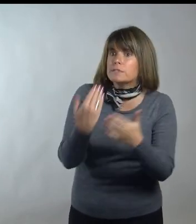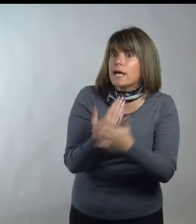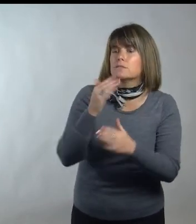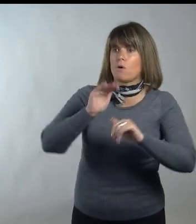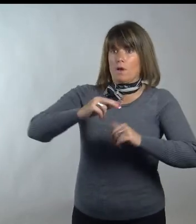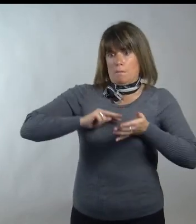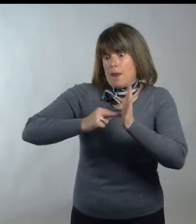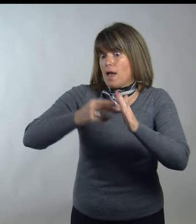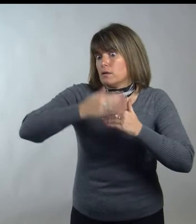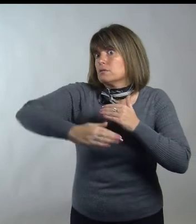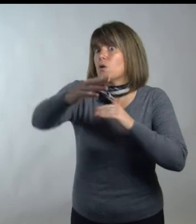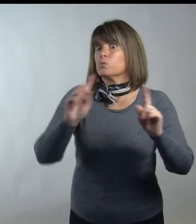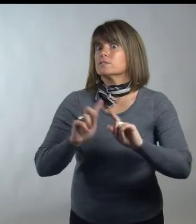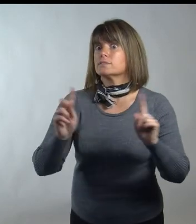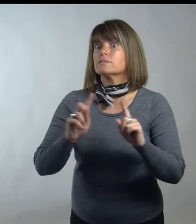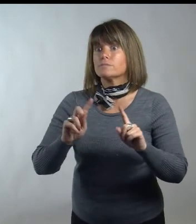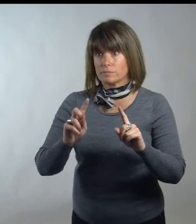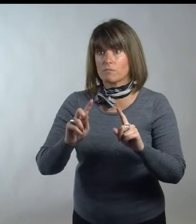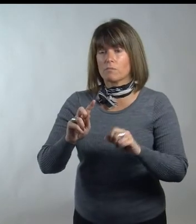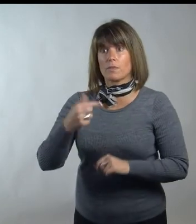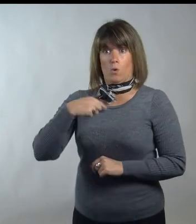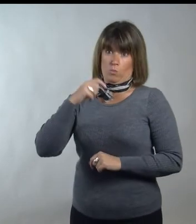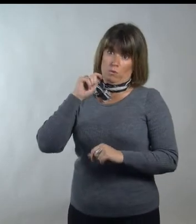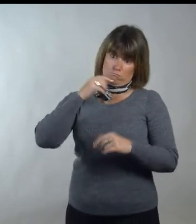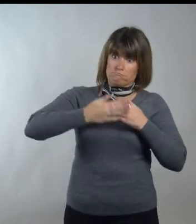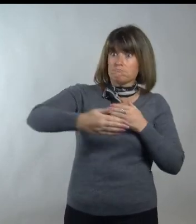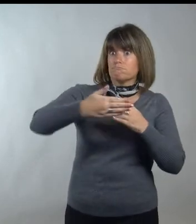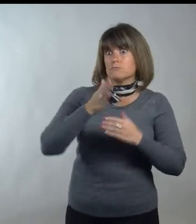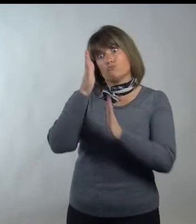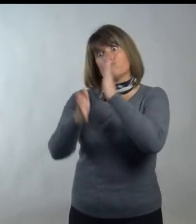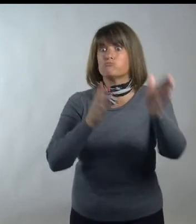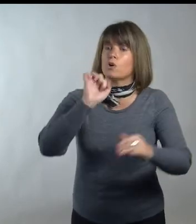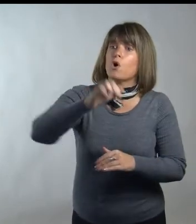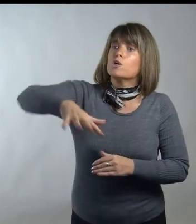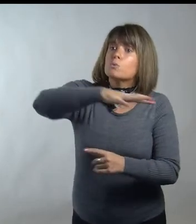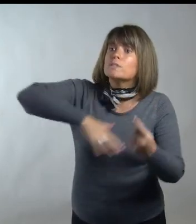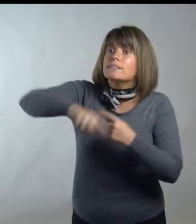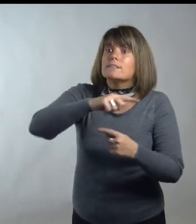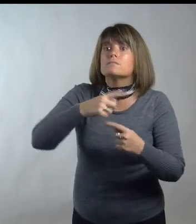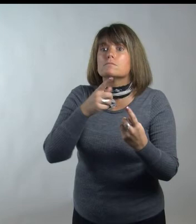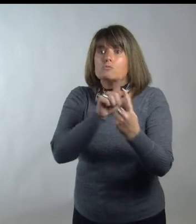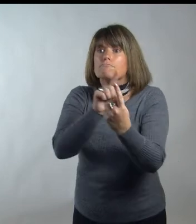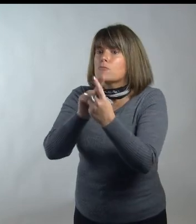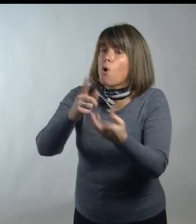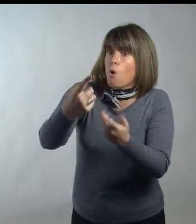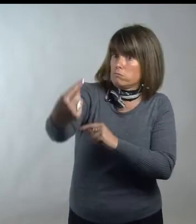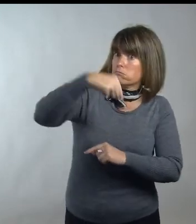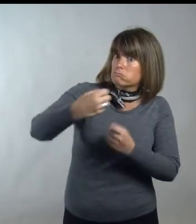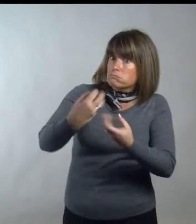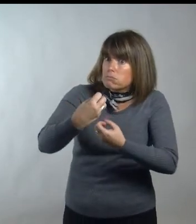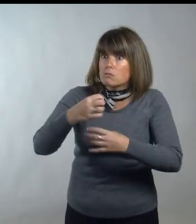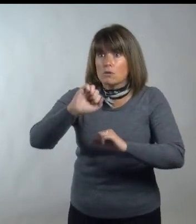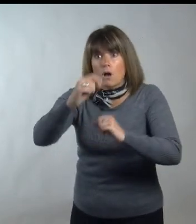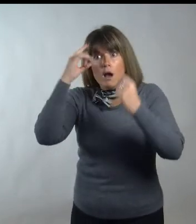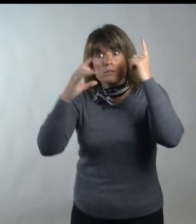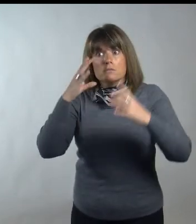www.youtellus.org, and you will also receive updates about our programme in the future. We'll be visiting your community soon, so come and speak with us in